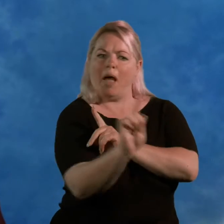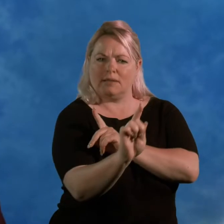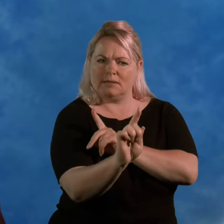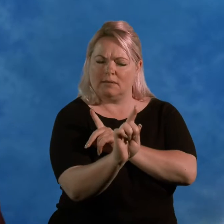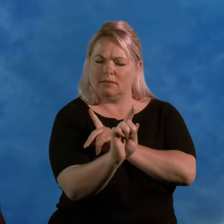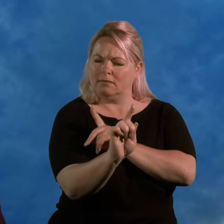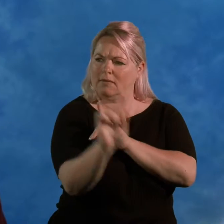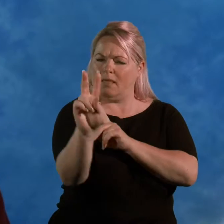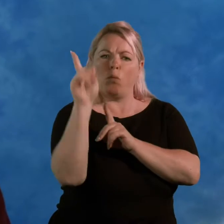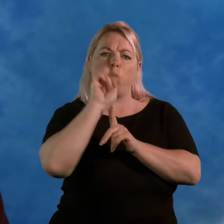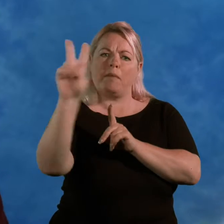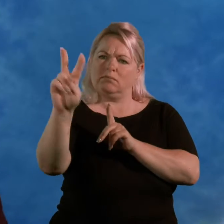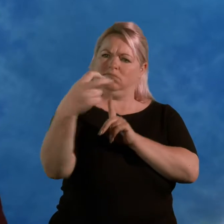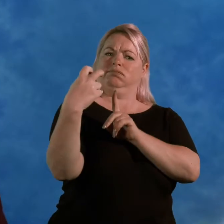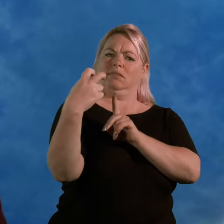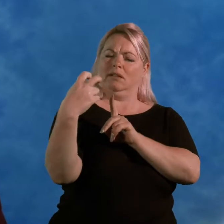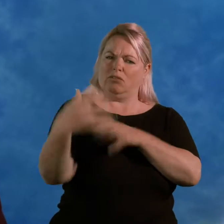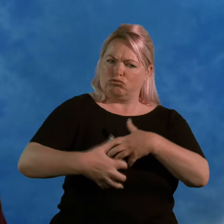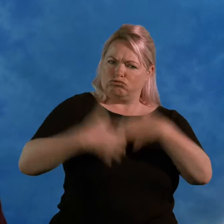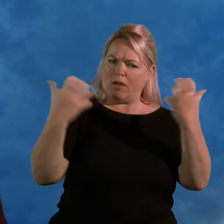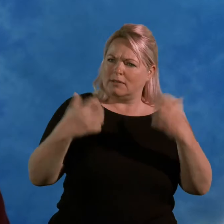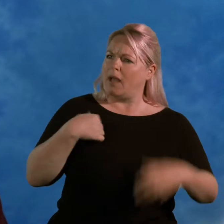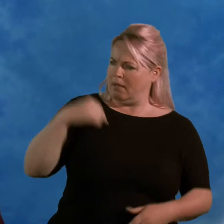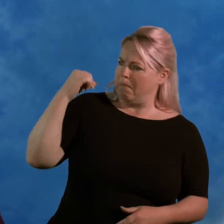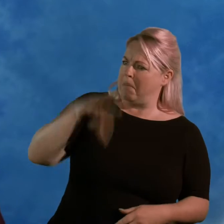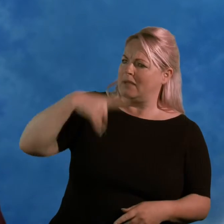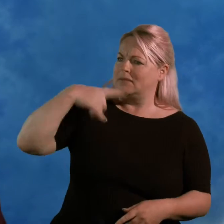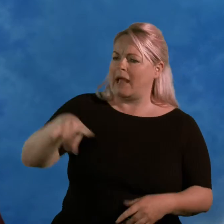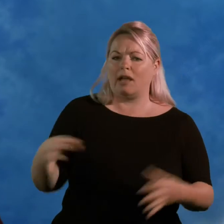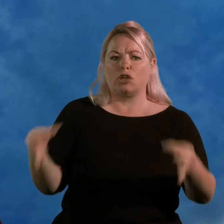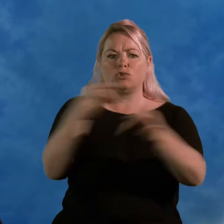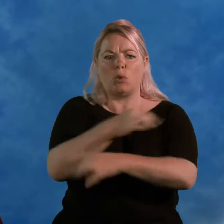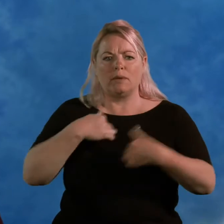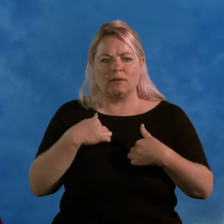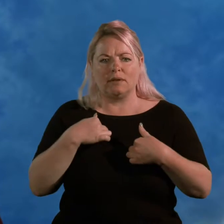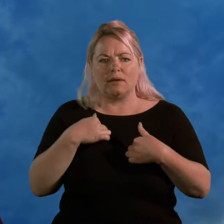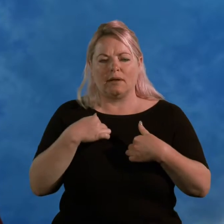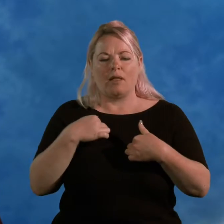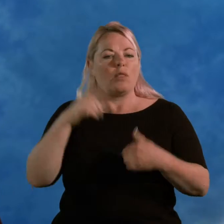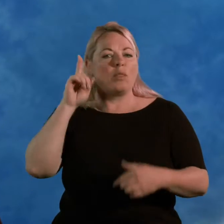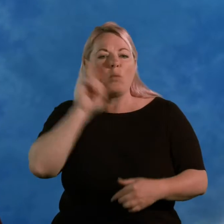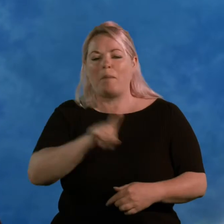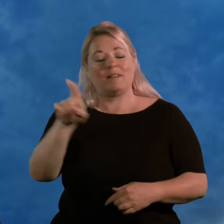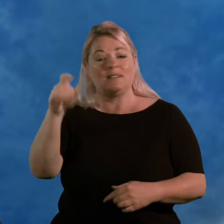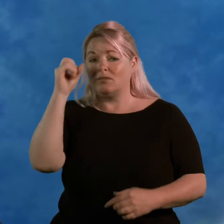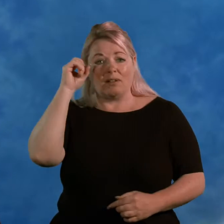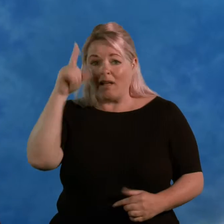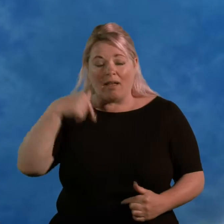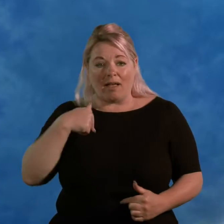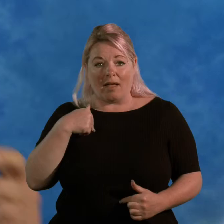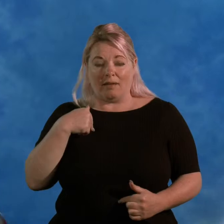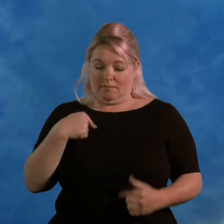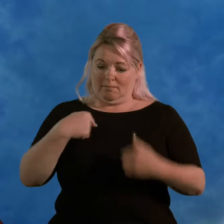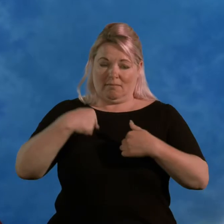past me and then turned around and said rather crossly, "Well, I did say excuse me." Now, what she didn't appreciate was that at